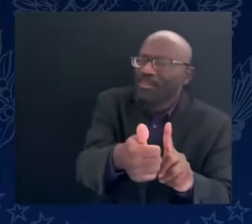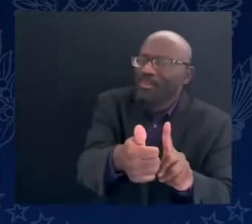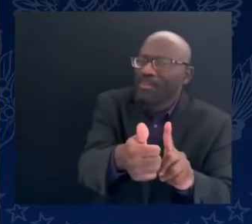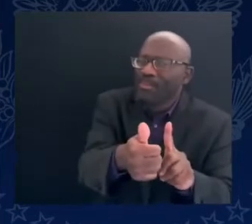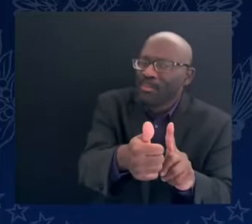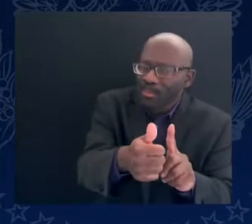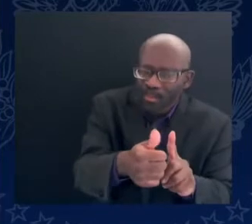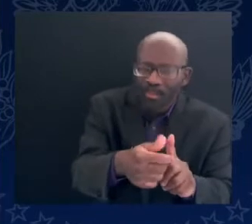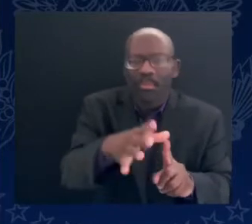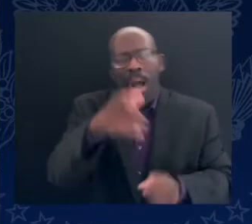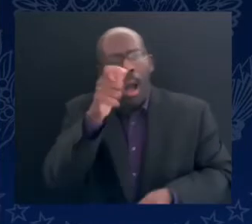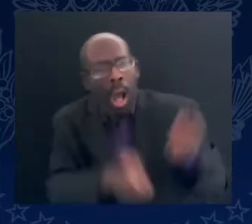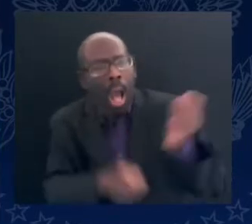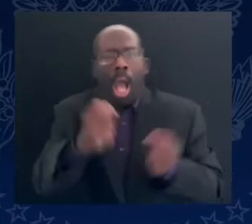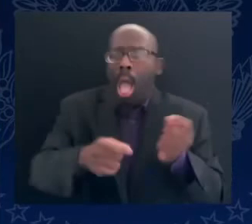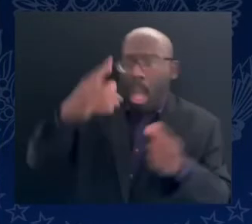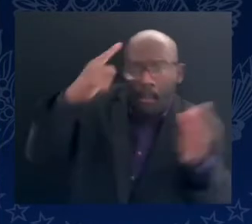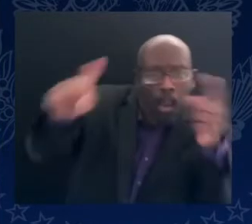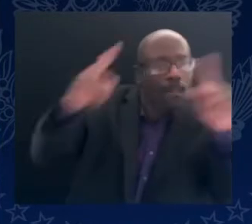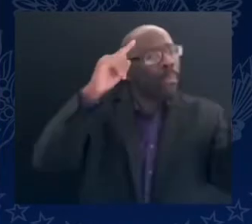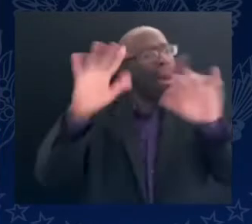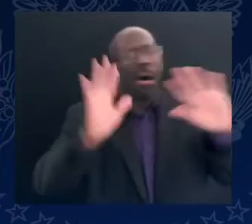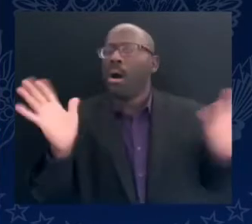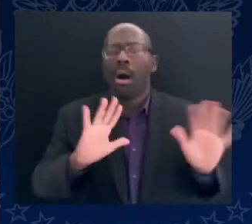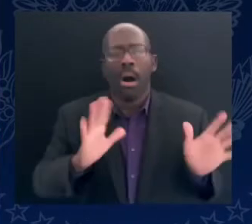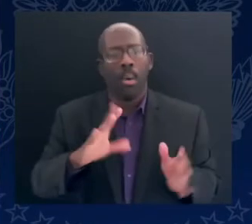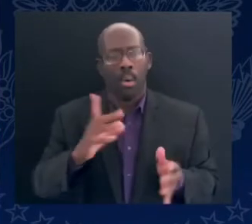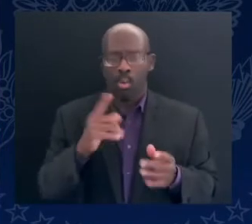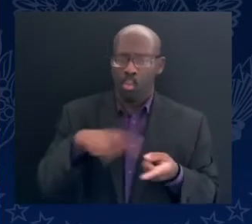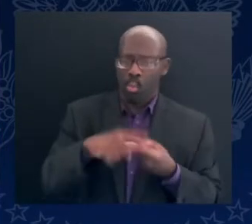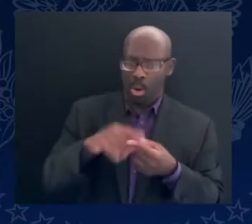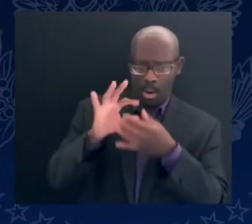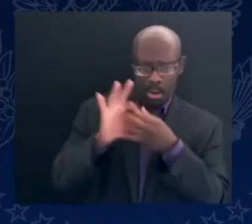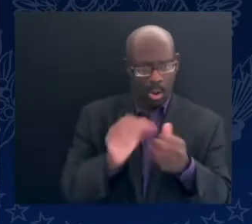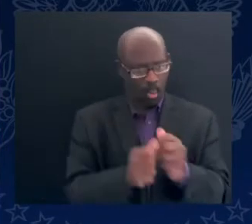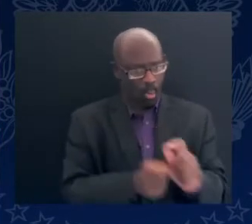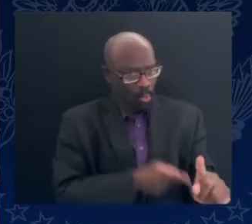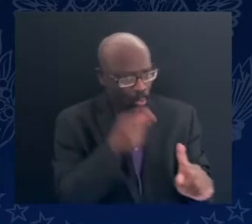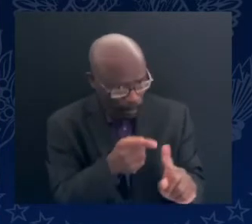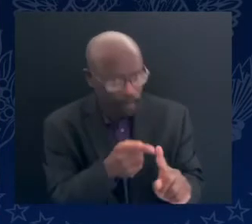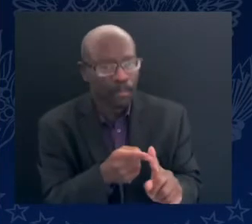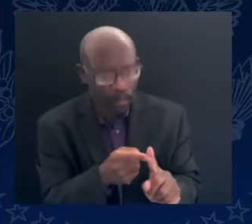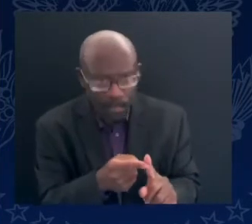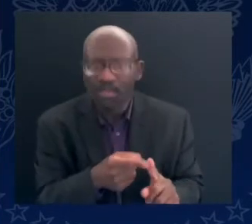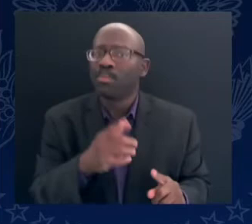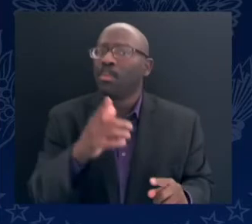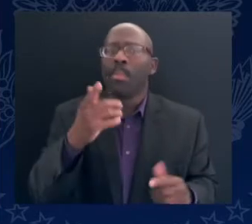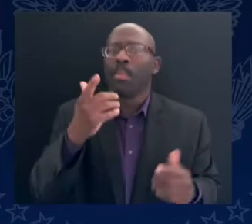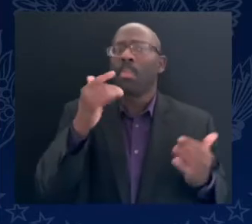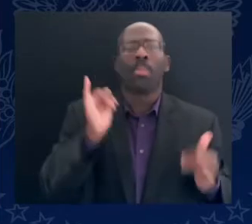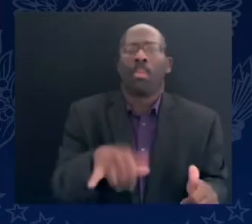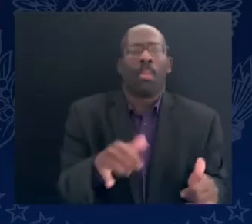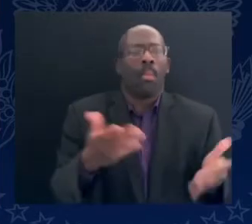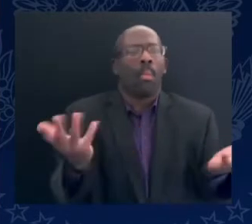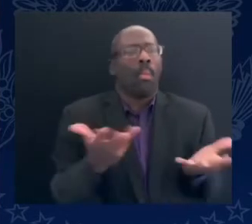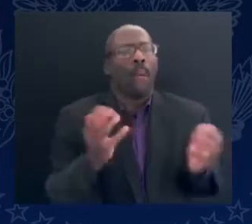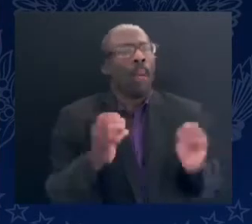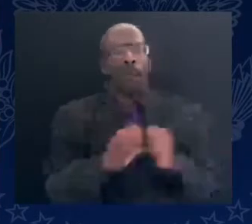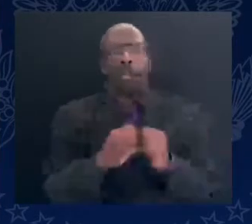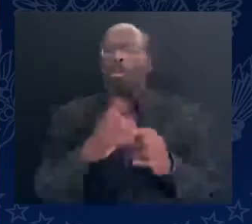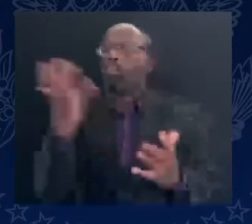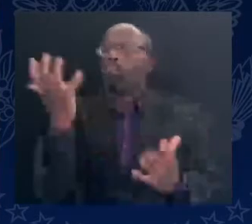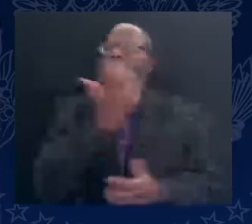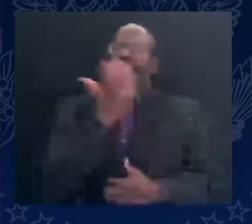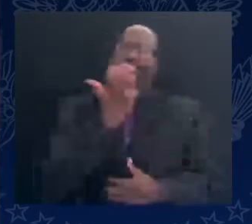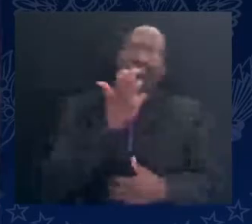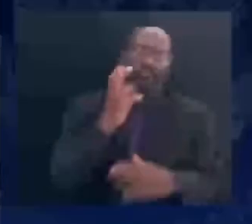Remember what unites us. What unites us. What unites us is far greater than what divides us. I hope you don't